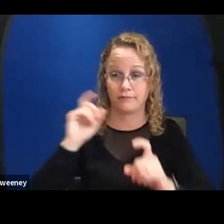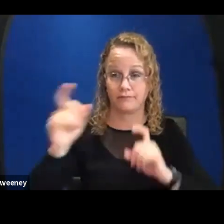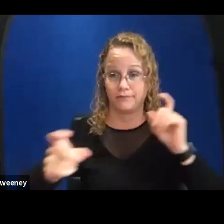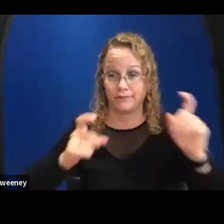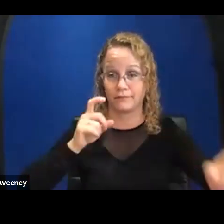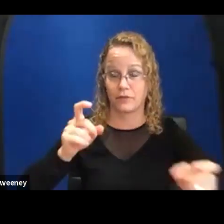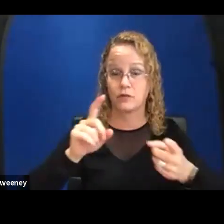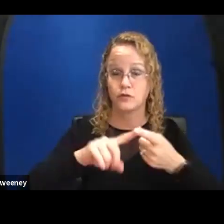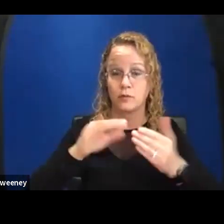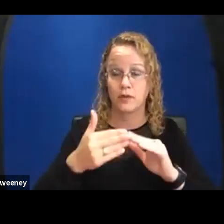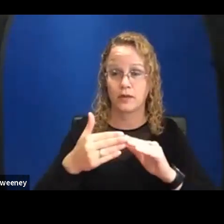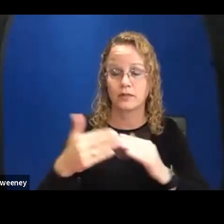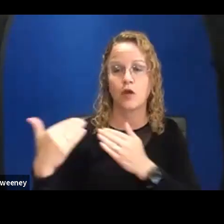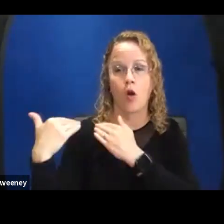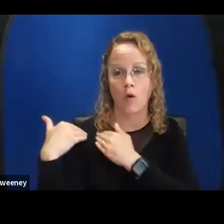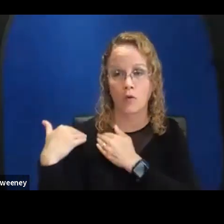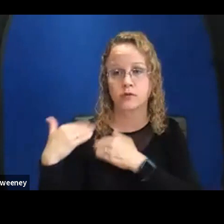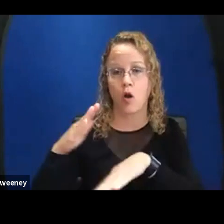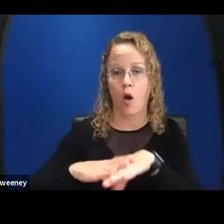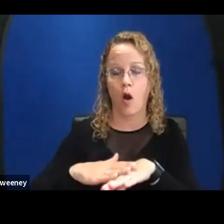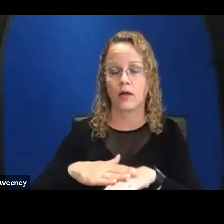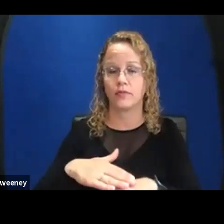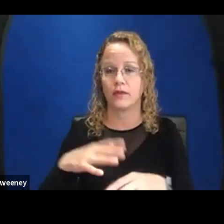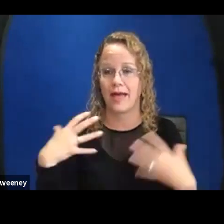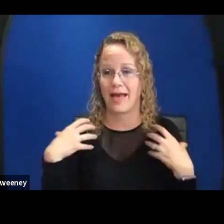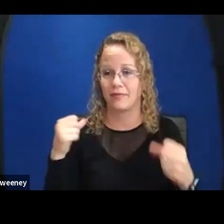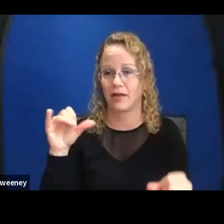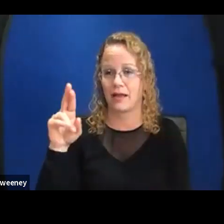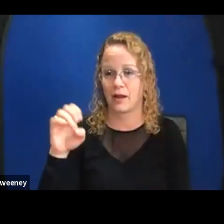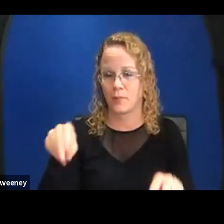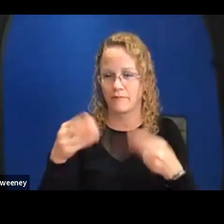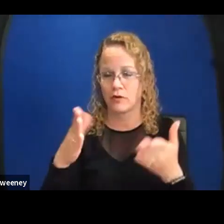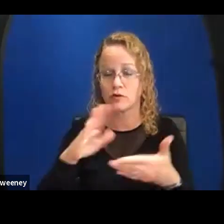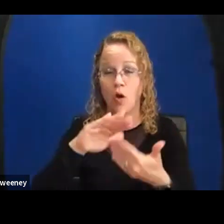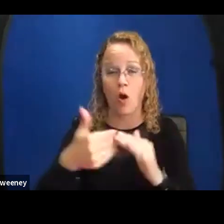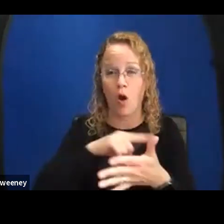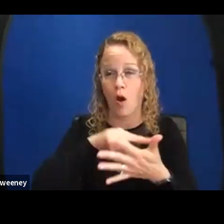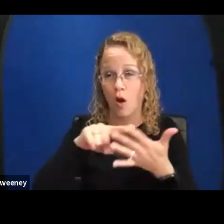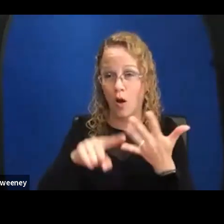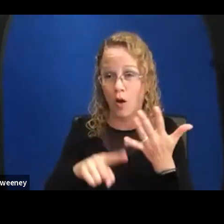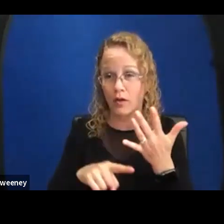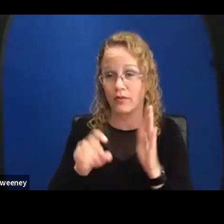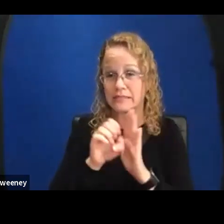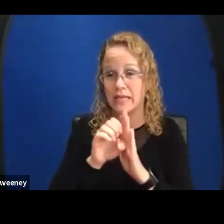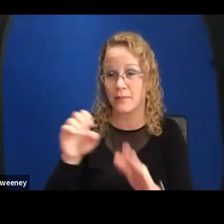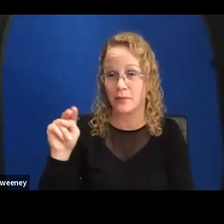healthcare providers. We've got to do a better job. All those examples that Neil mentioned